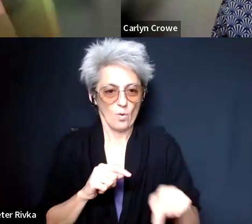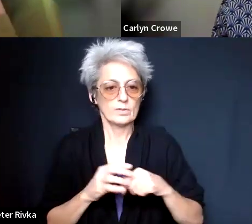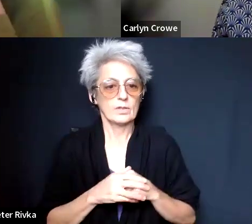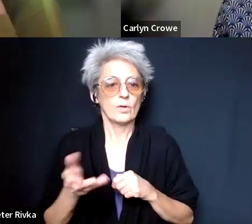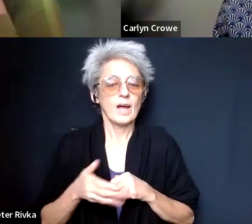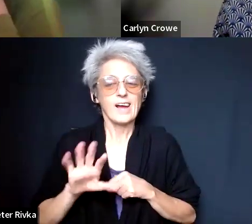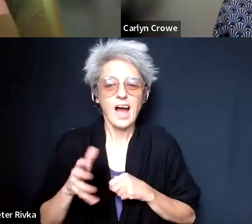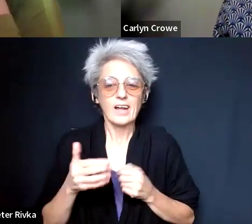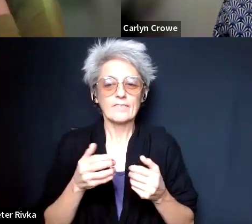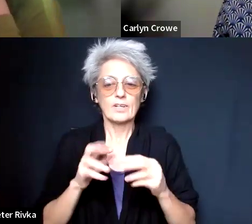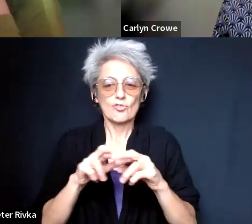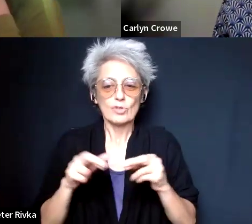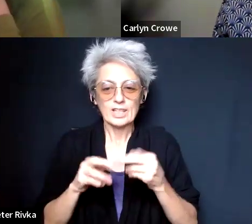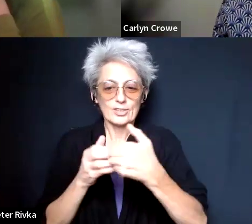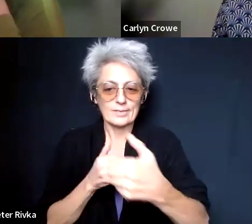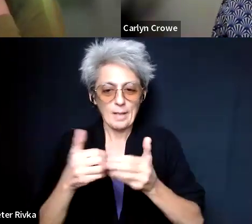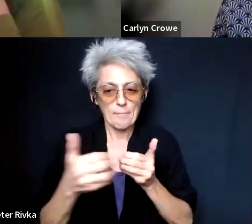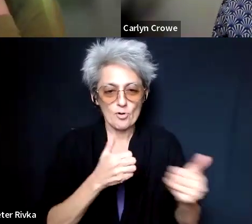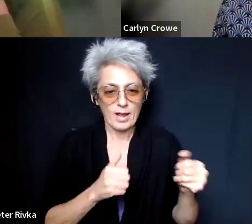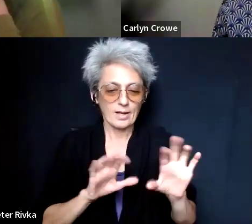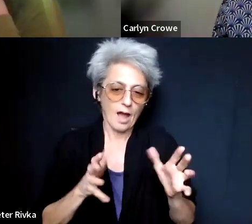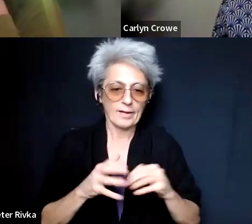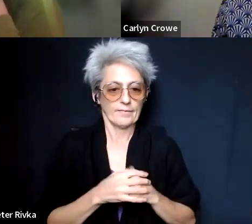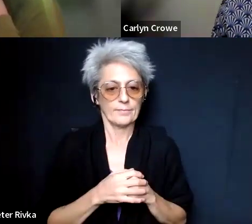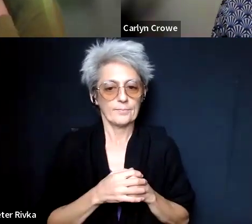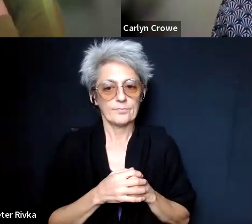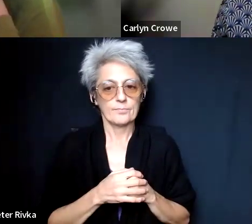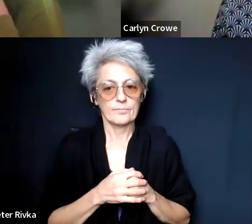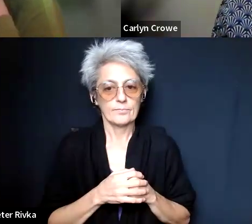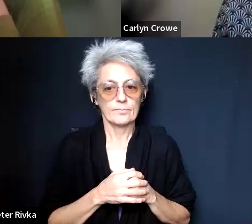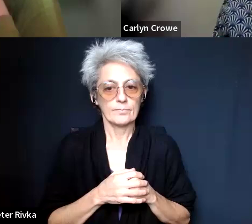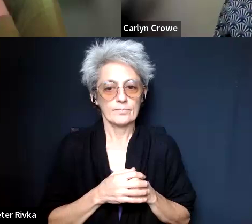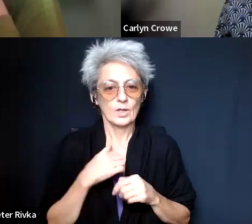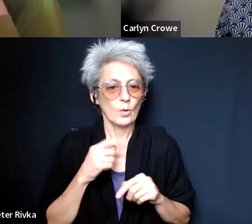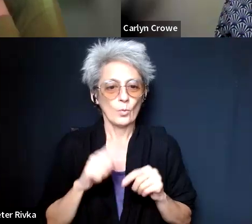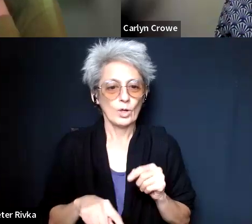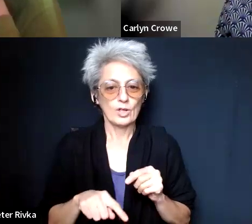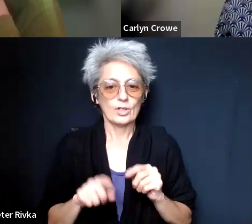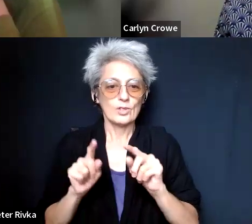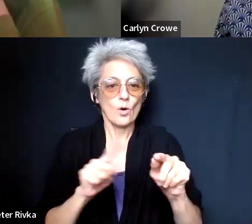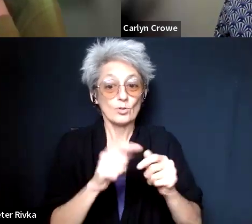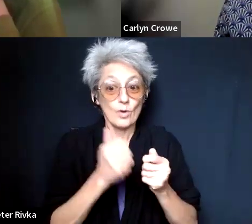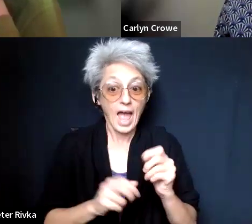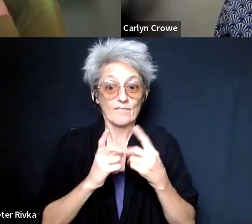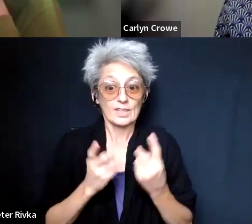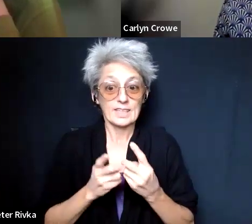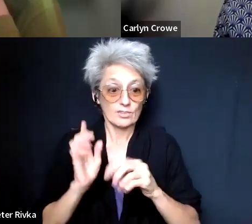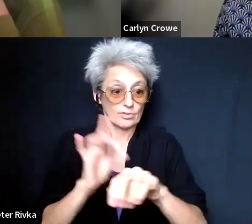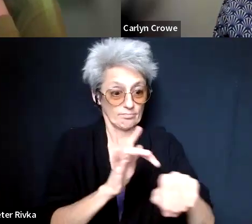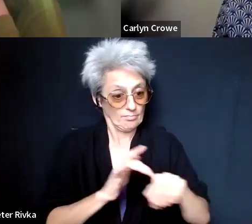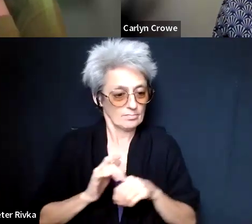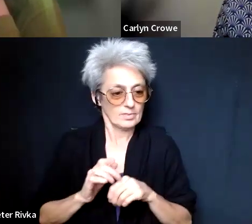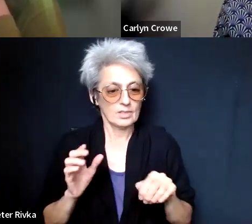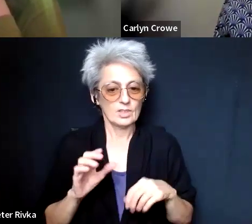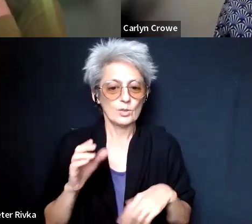by region because, we couldn't get into every district in the state to do some,